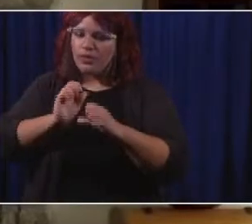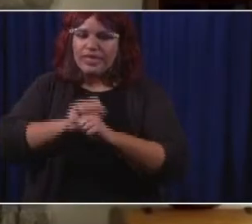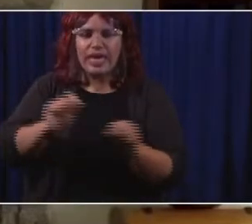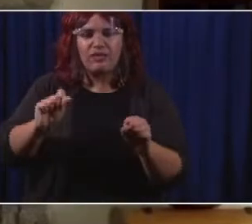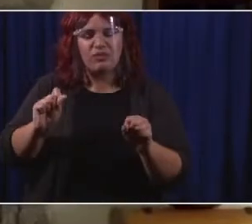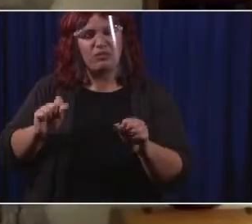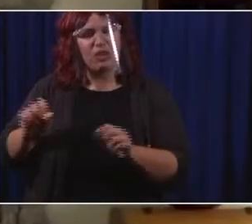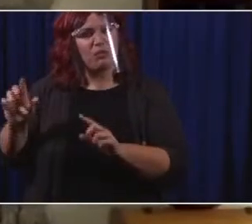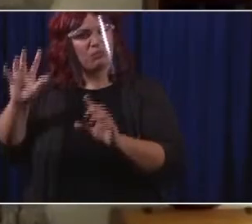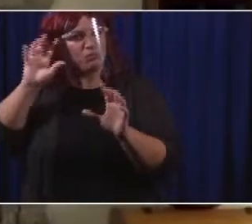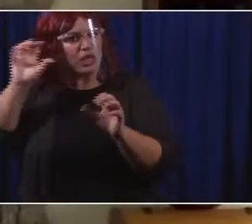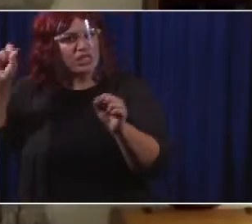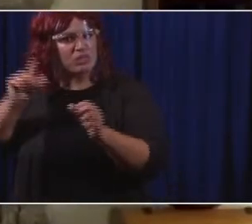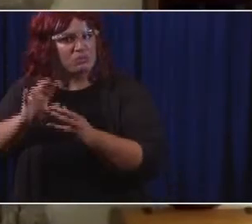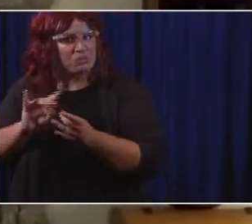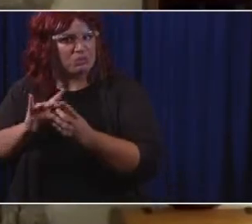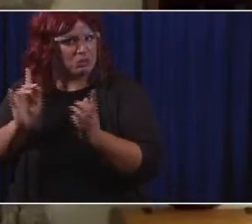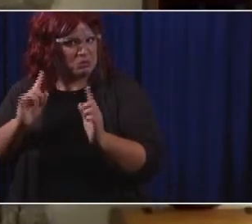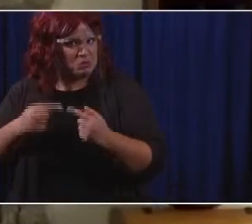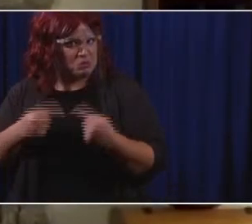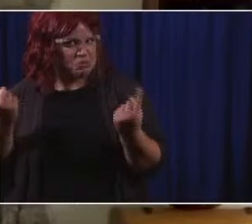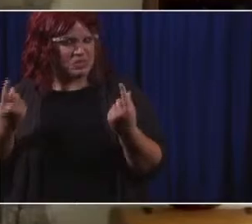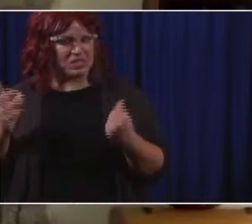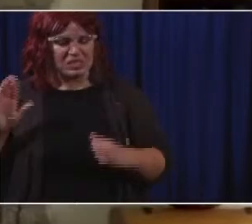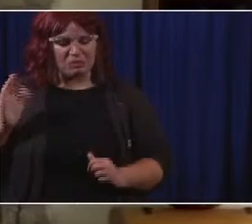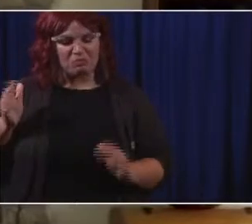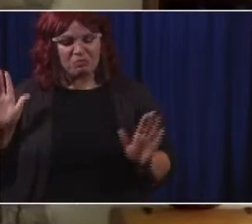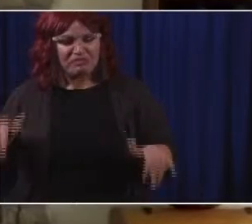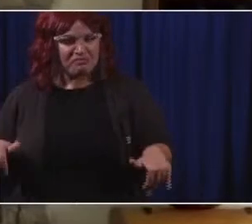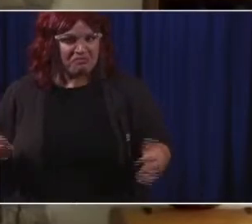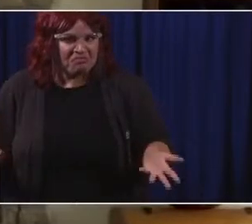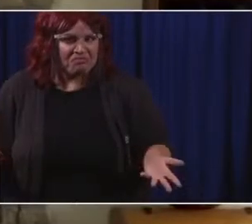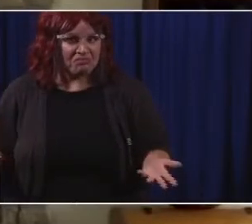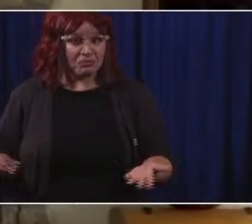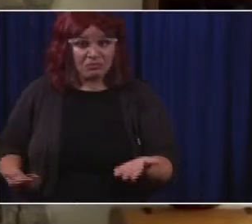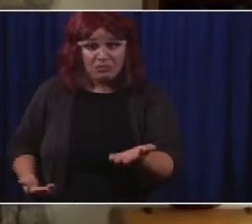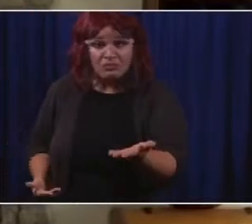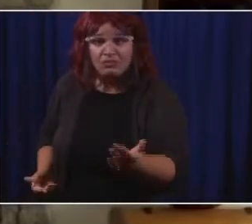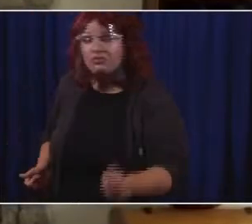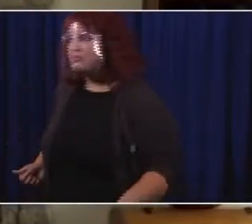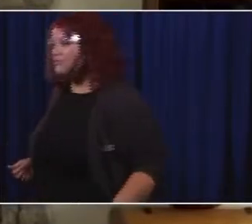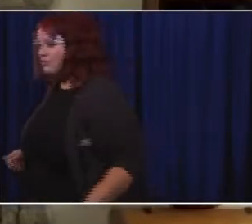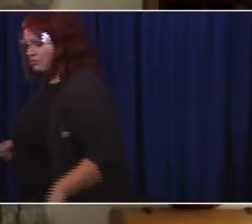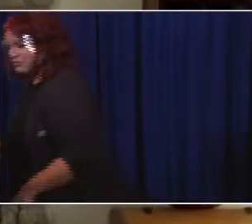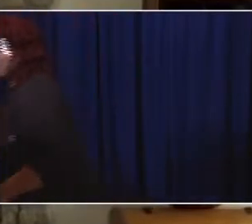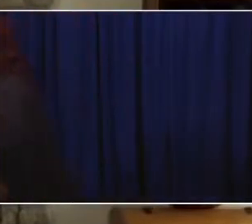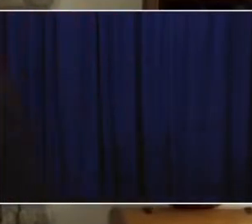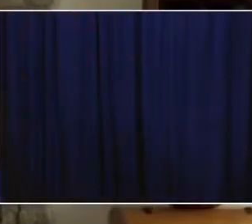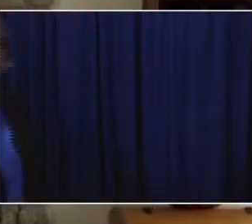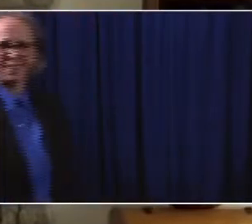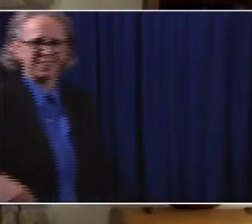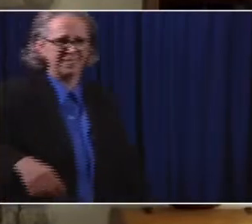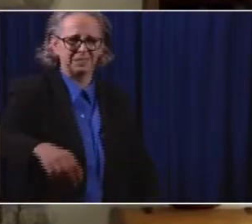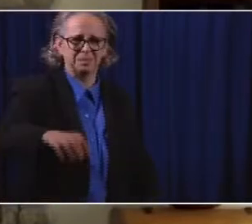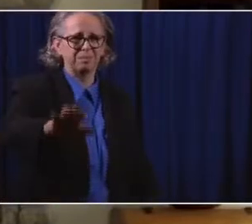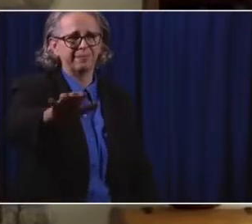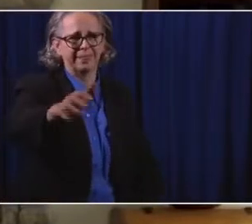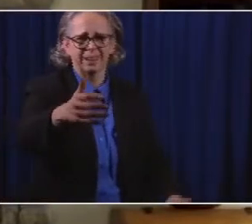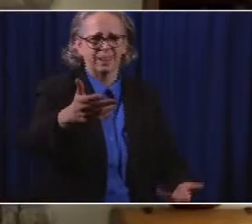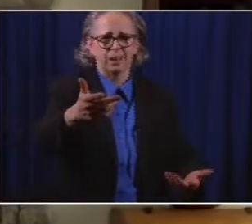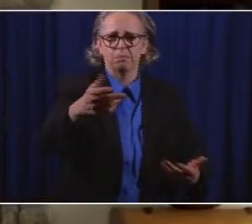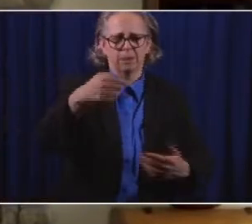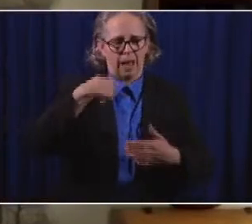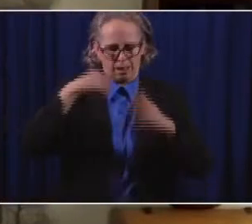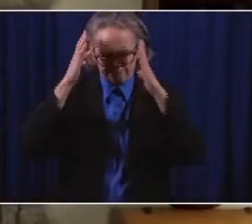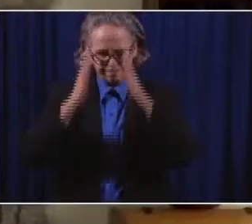Well, I can only speak what I see in Ohio, and what we see in Ohio is we're not headed the right direction. We're headed the